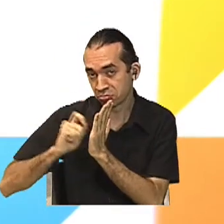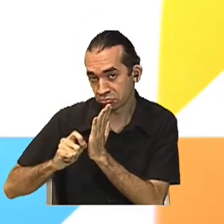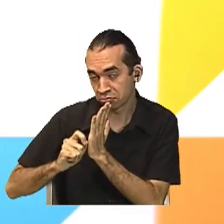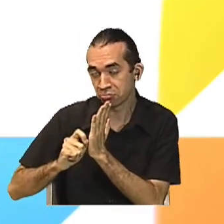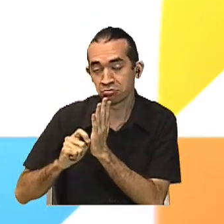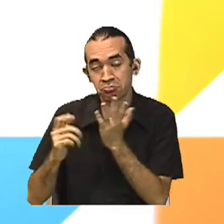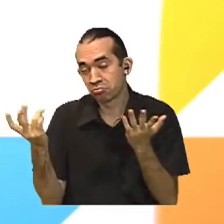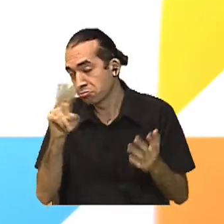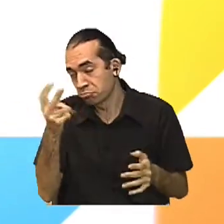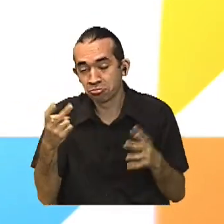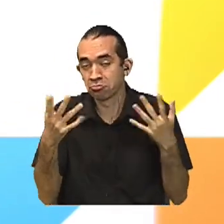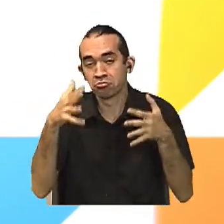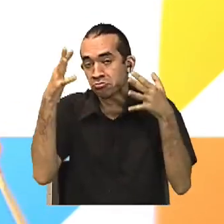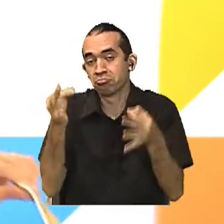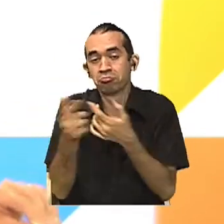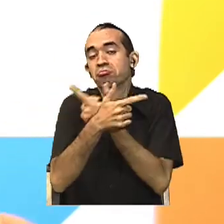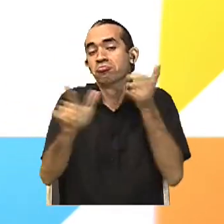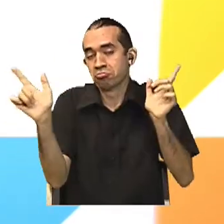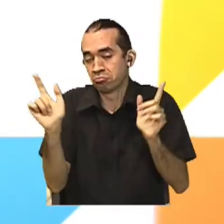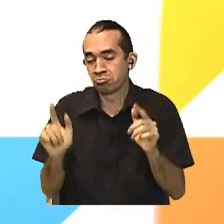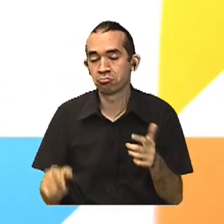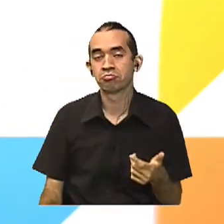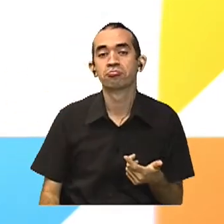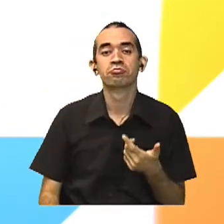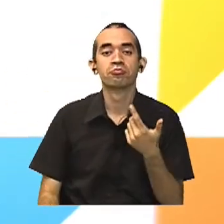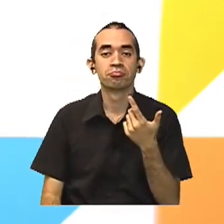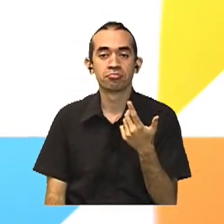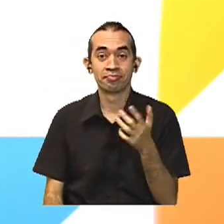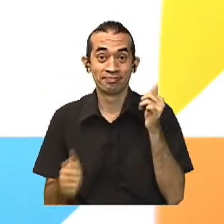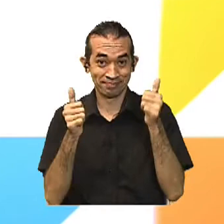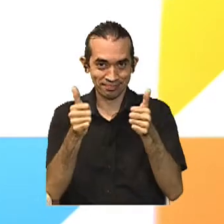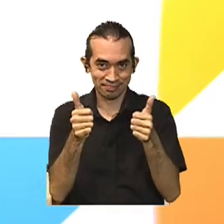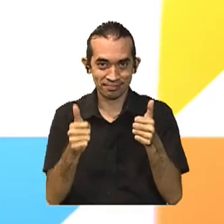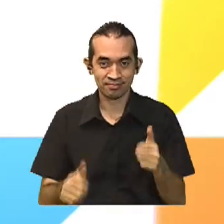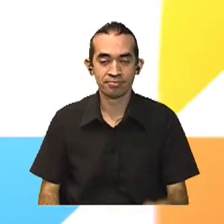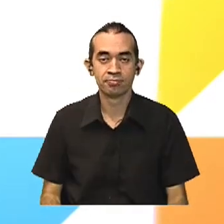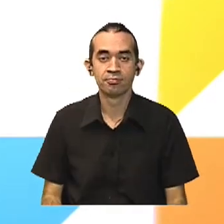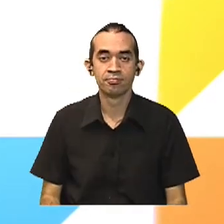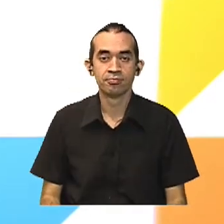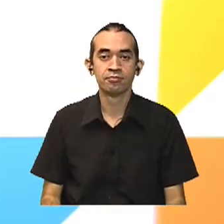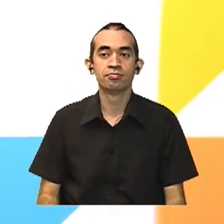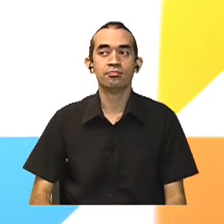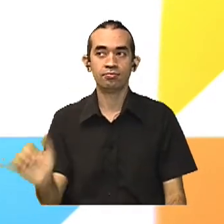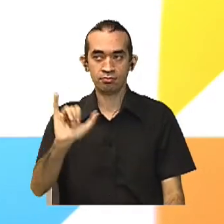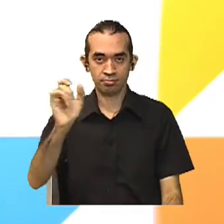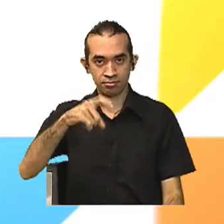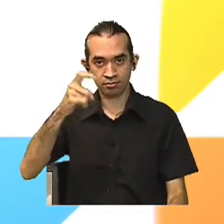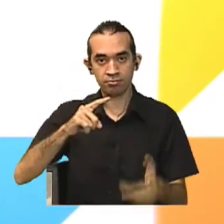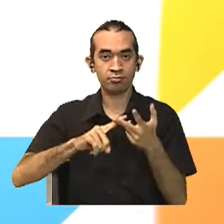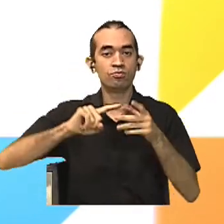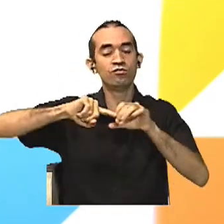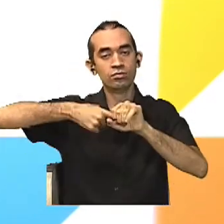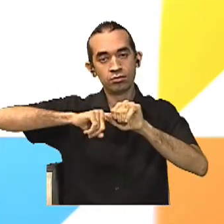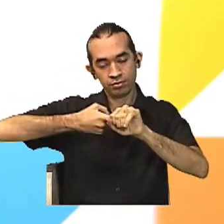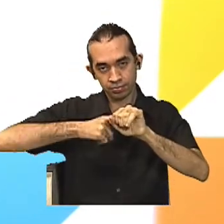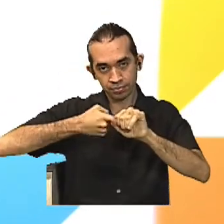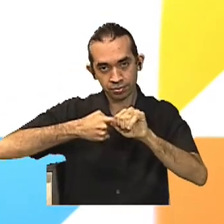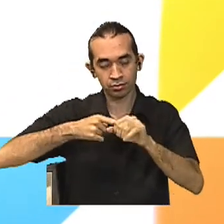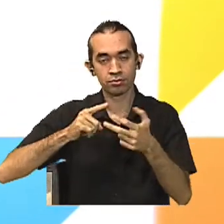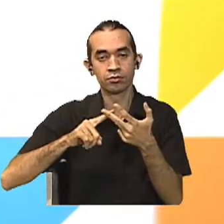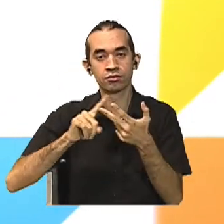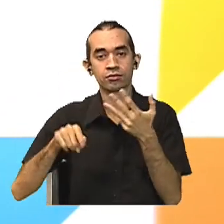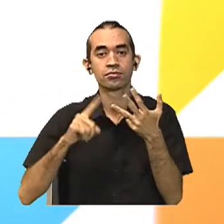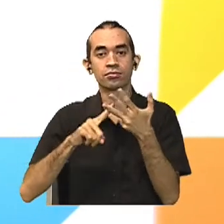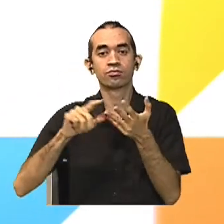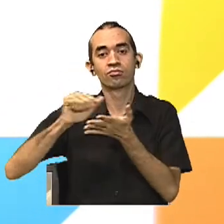notebook, whatever you prefer. Okay, you are going to need also a sharpener and